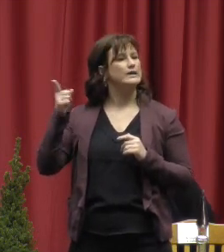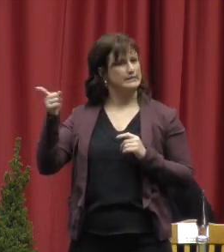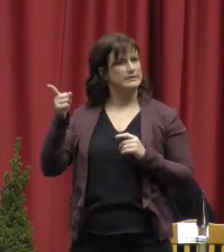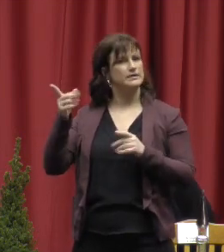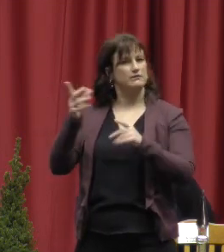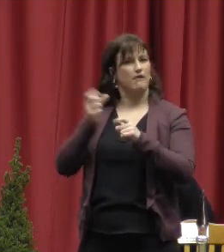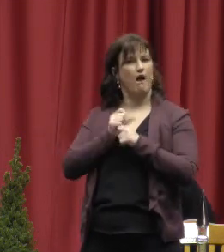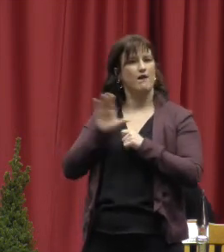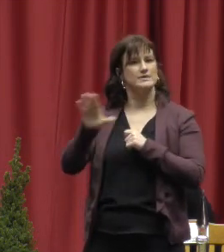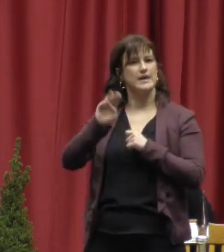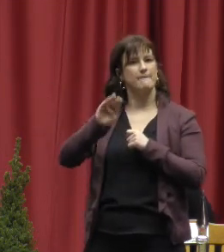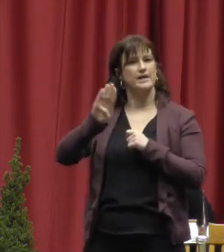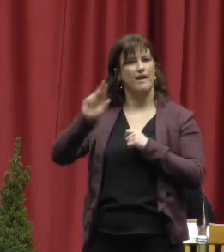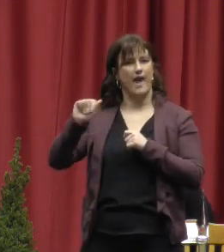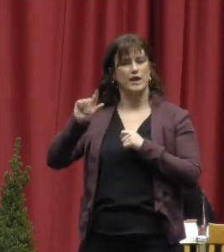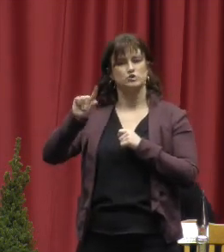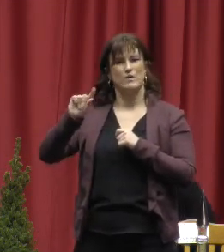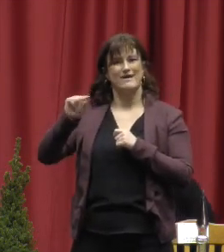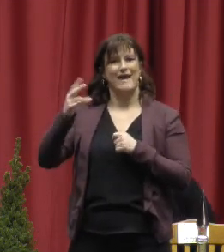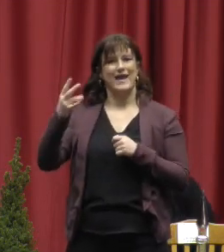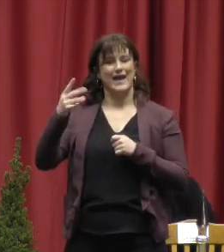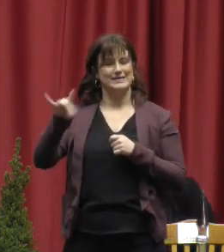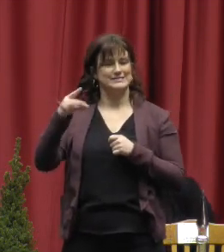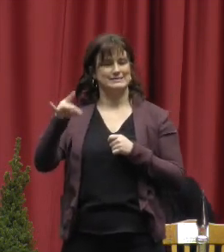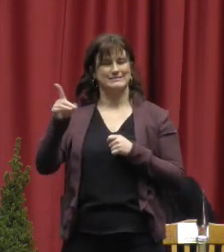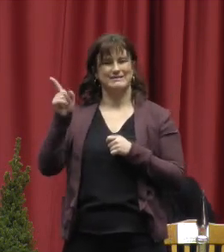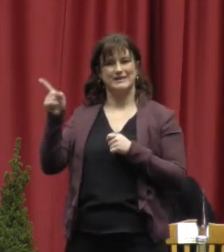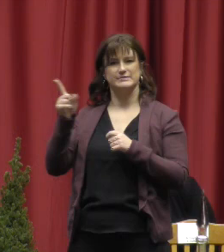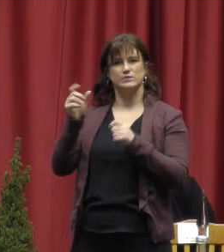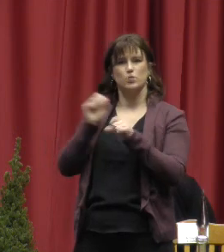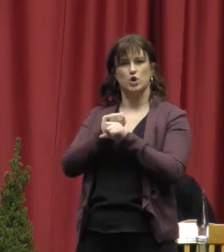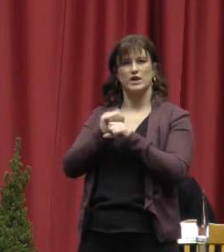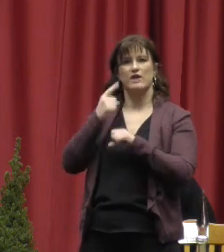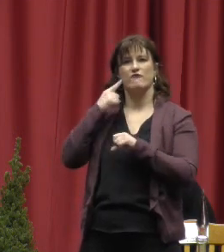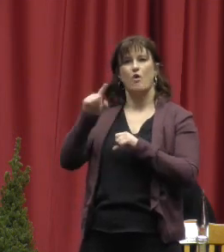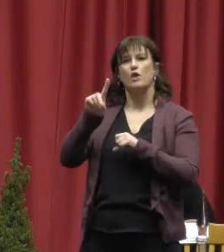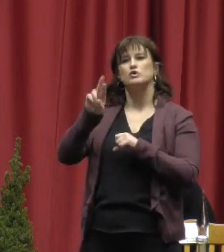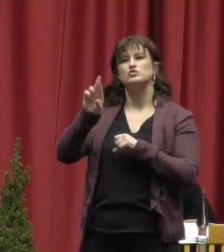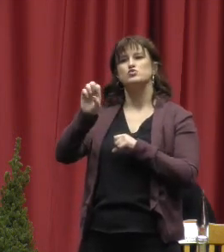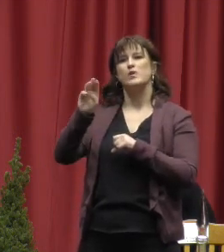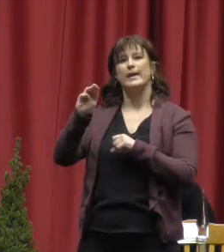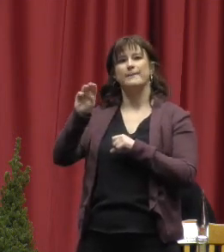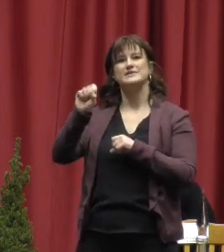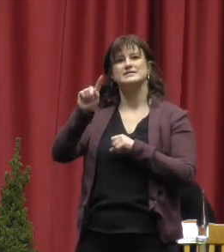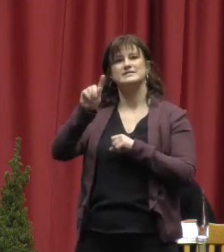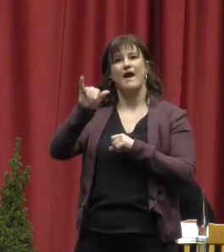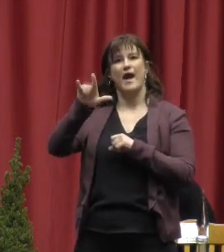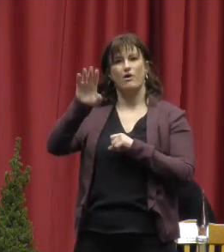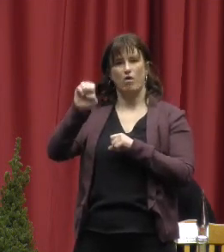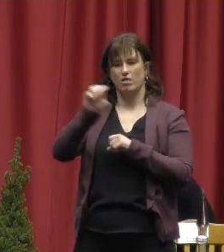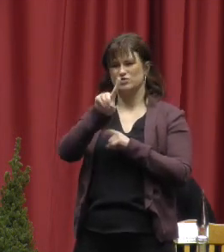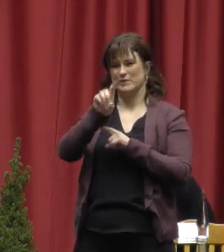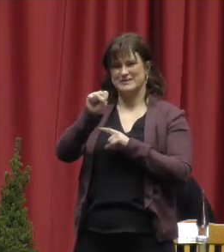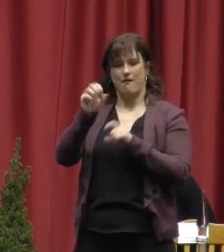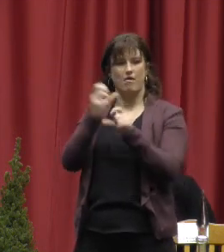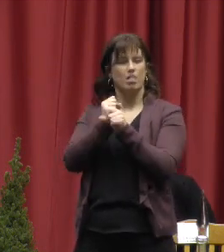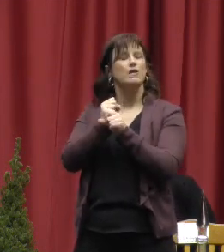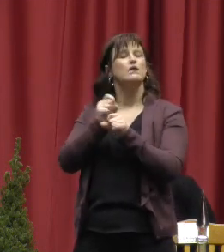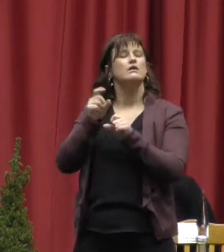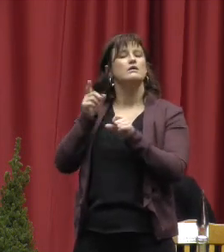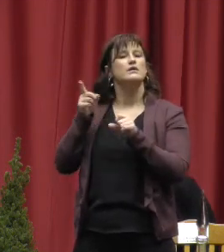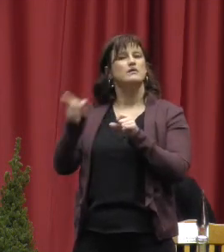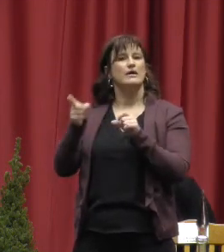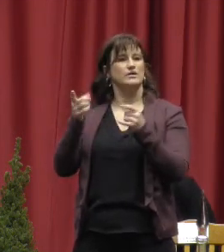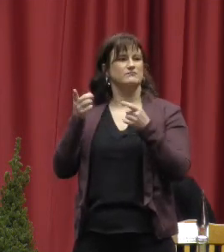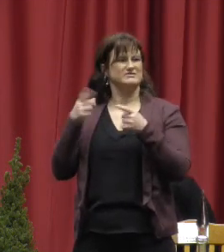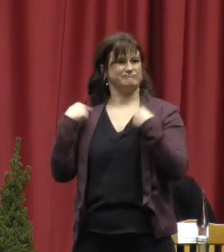in 2018, and he's been with Dreamstyle Remodeling for over 7 years, currently as their director of marketing.